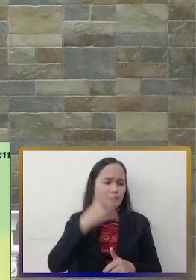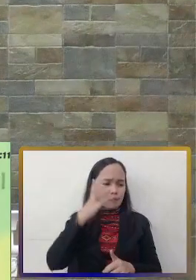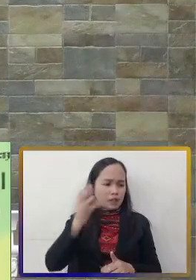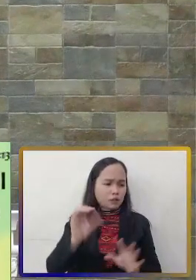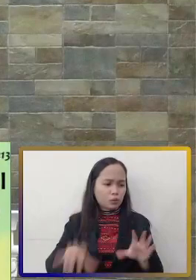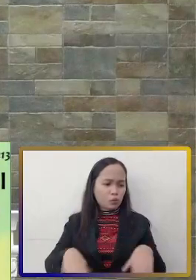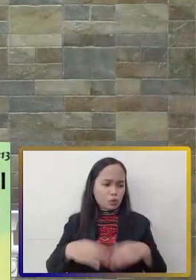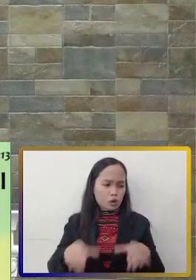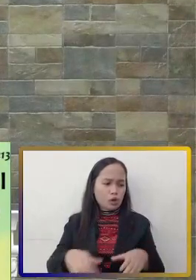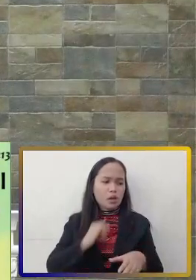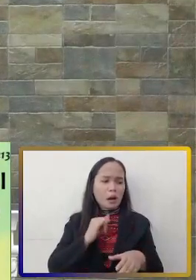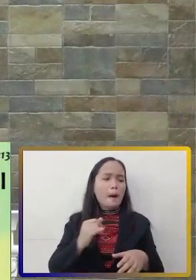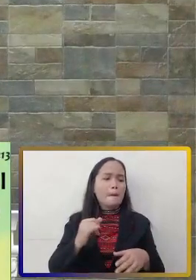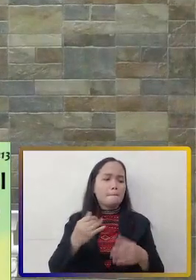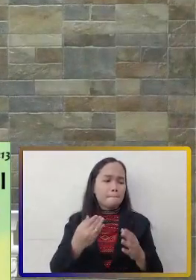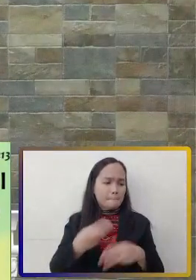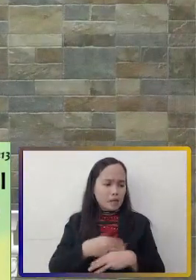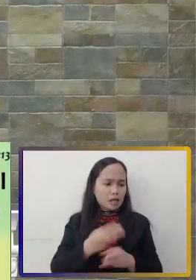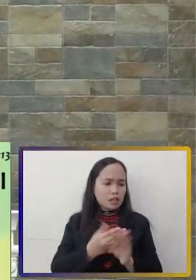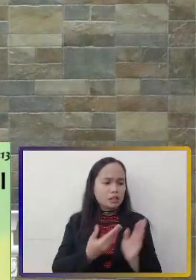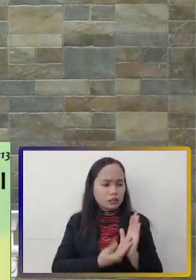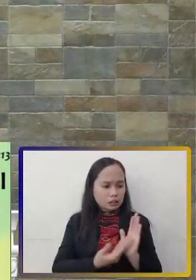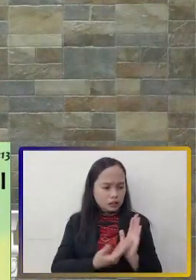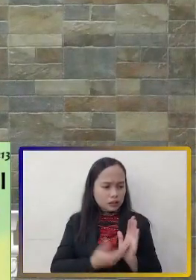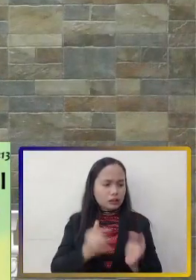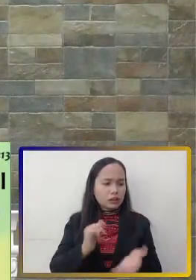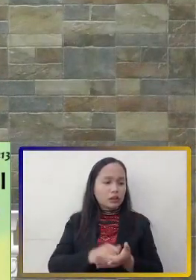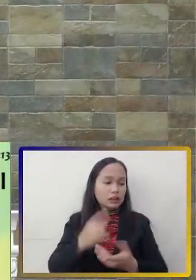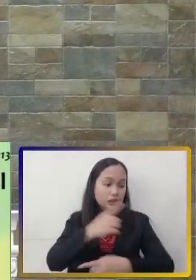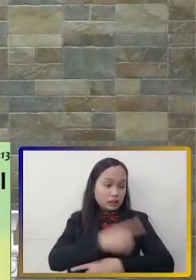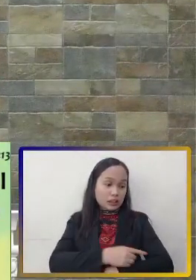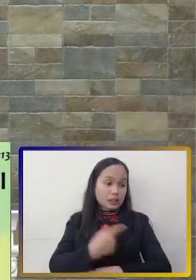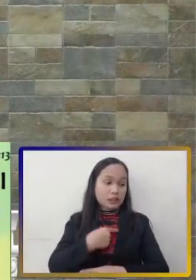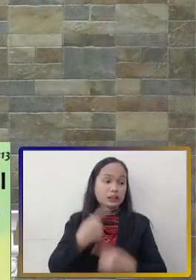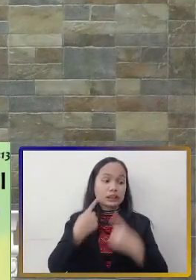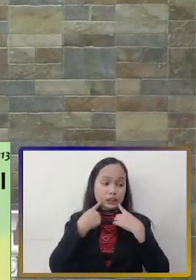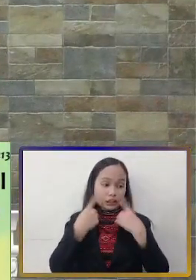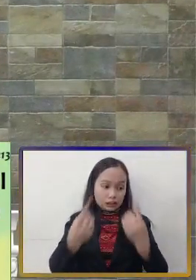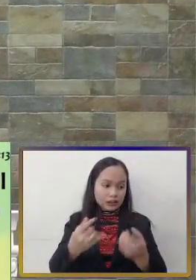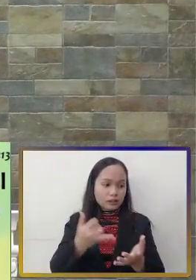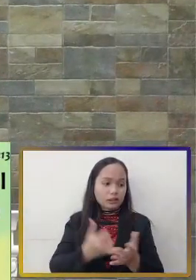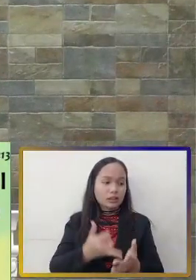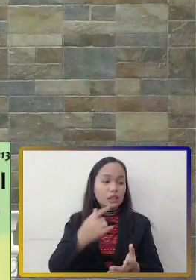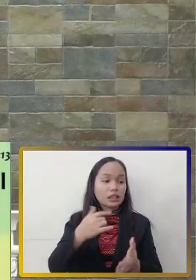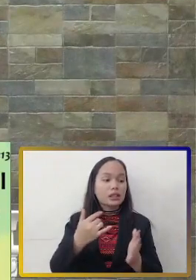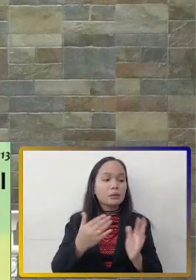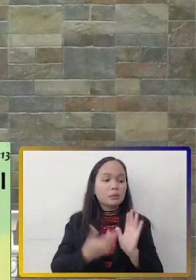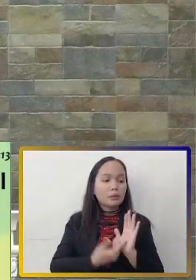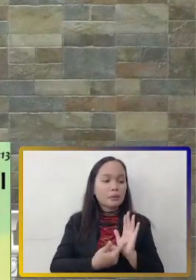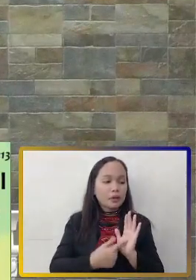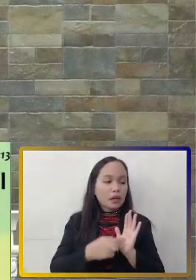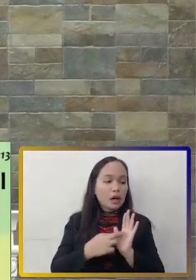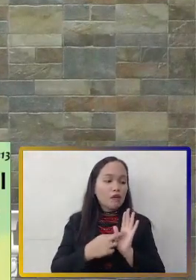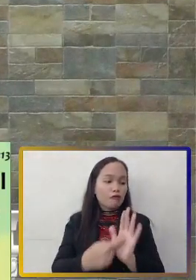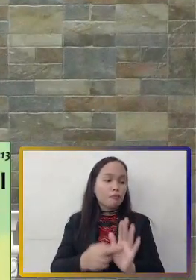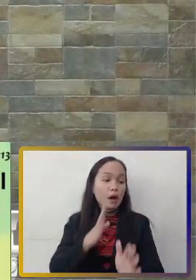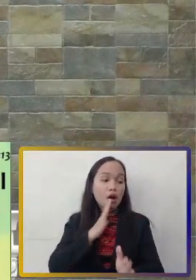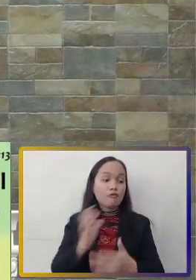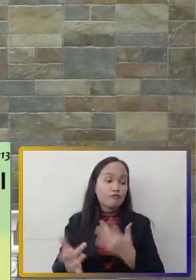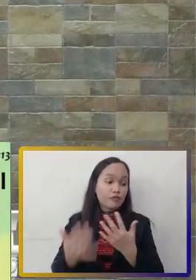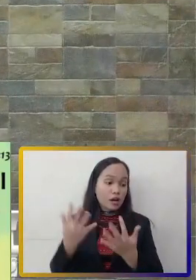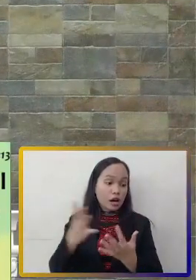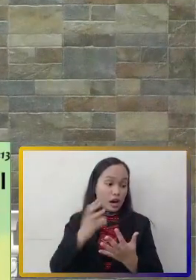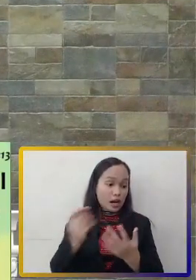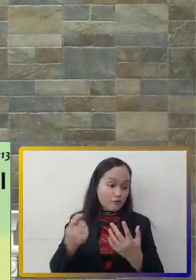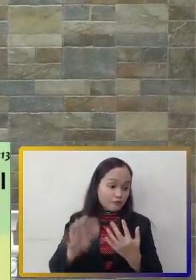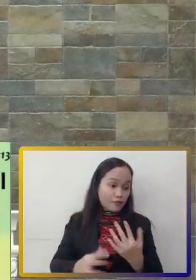be made manifest, for the day shall declare it, because it shall be revealed by fire, and the